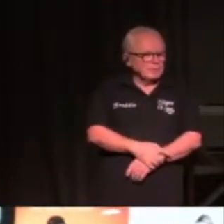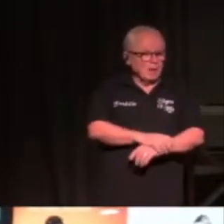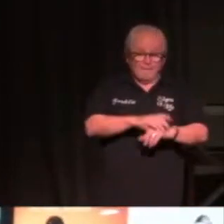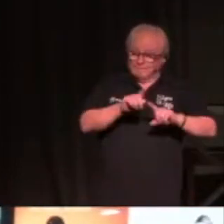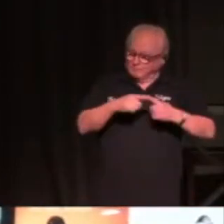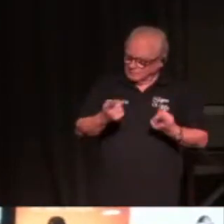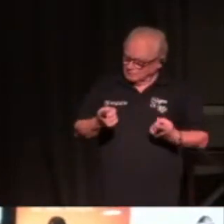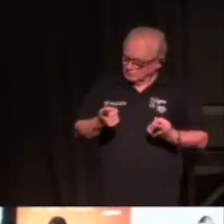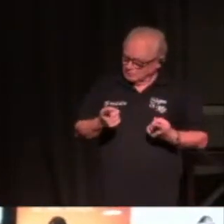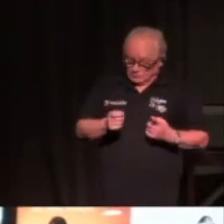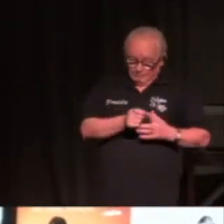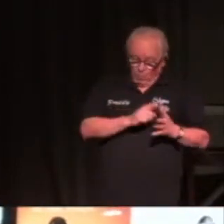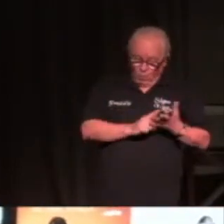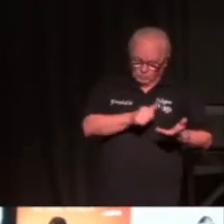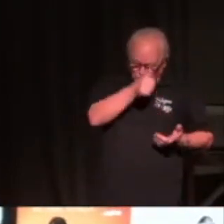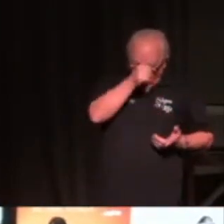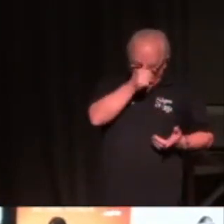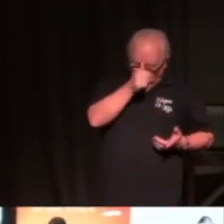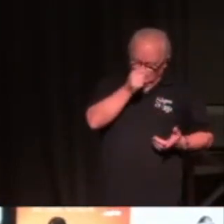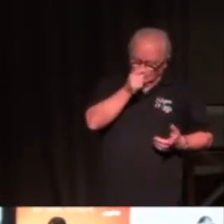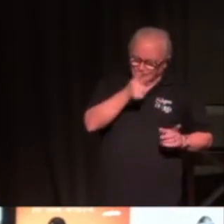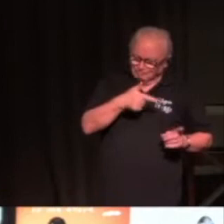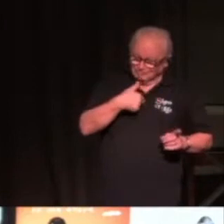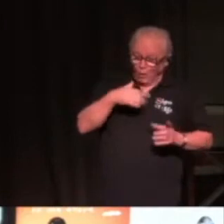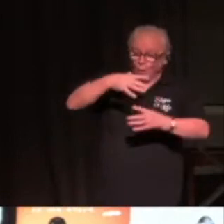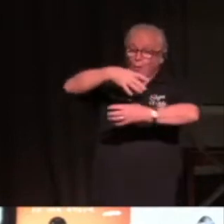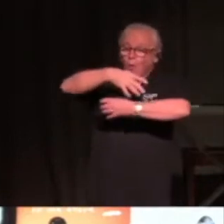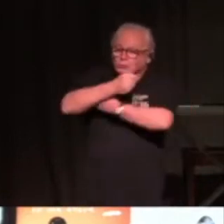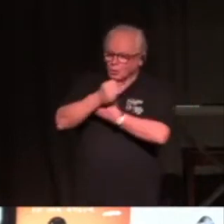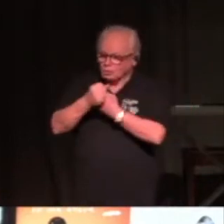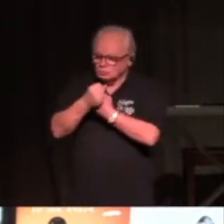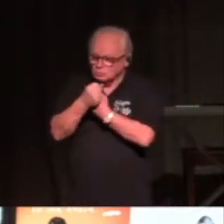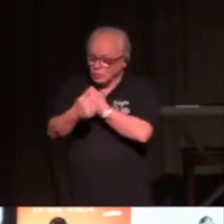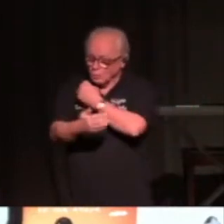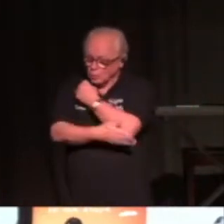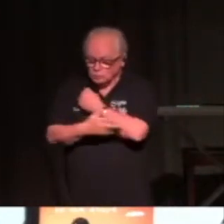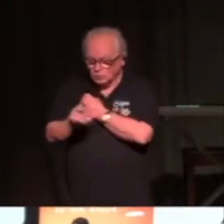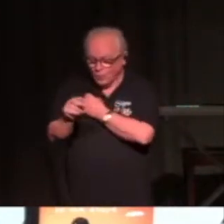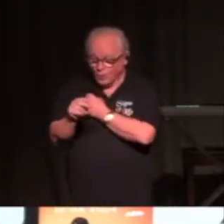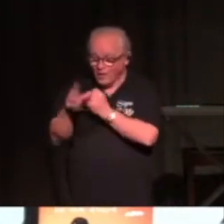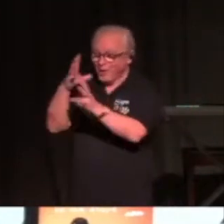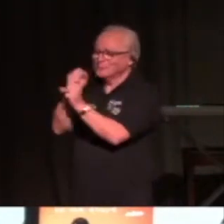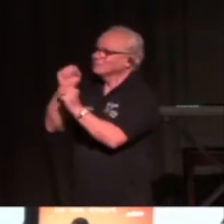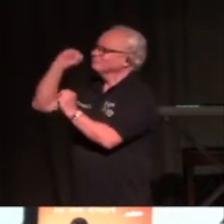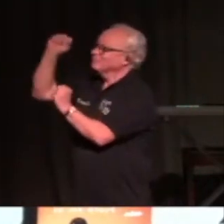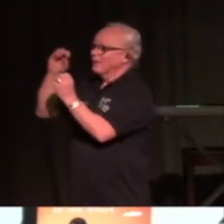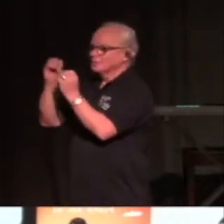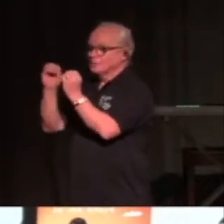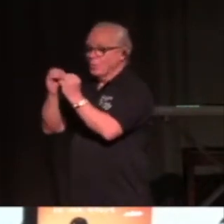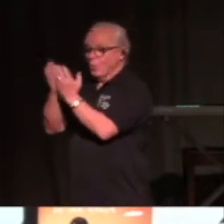But he had a word from God to hold on to. Do you understand? And it's that word from God will bring you your